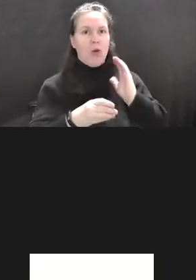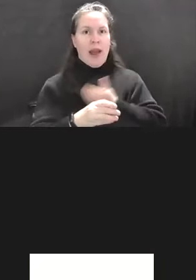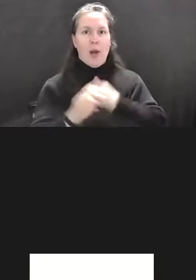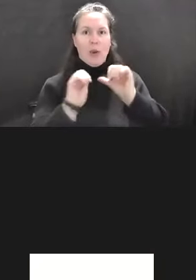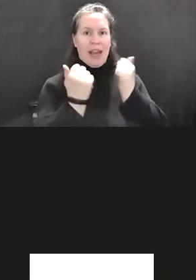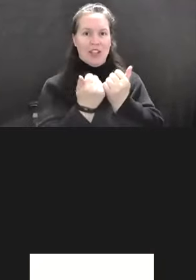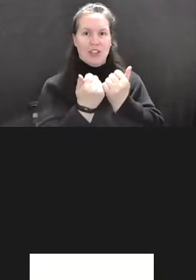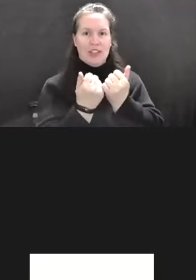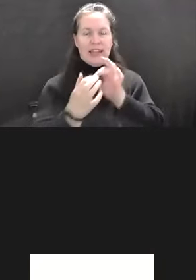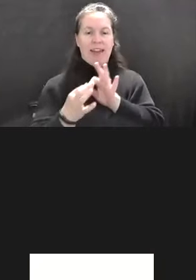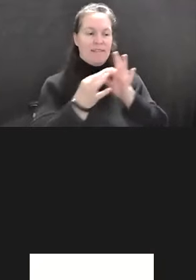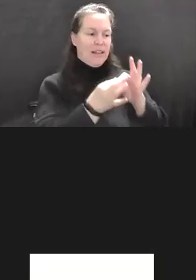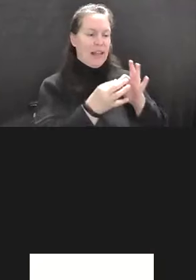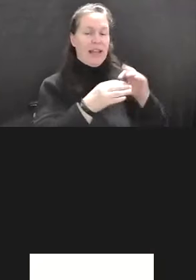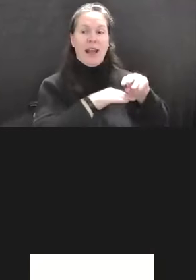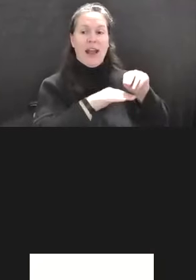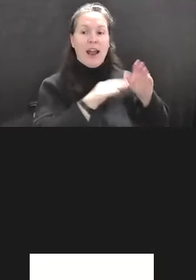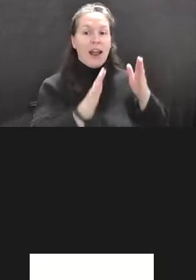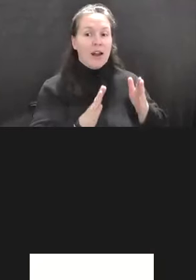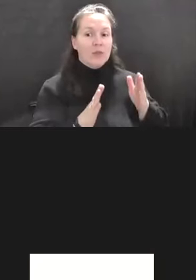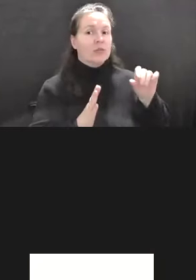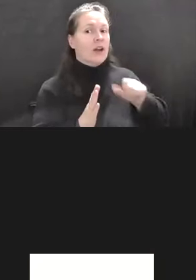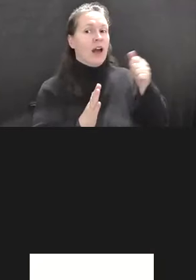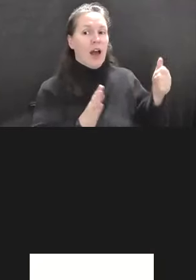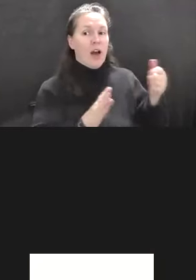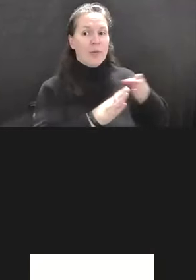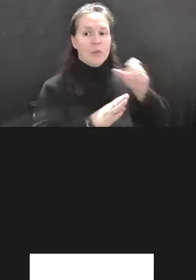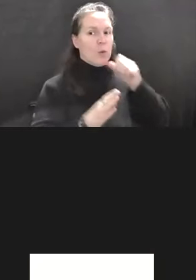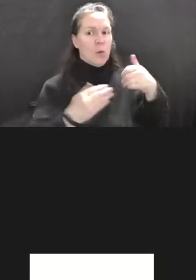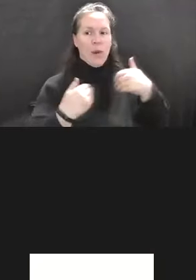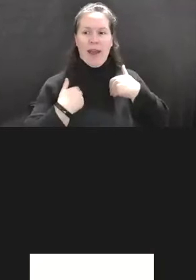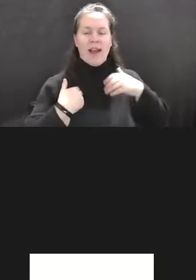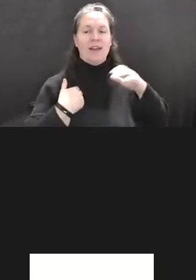affiliated counselors or other professions that don't have a CE requirement.